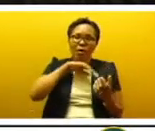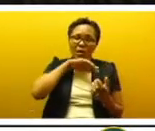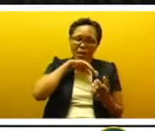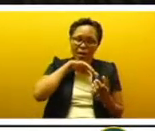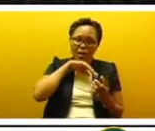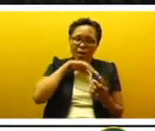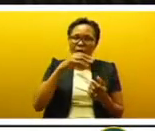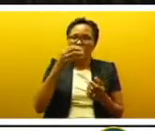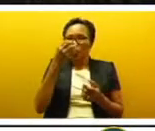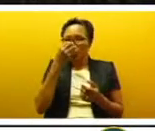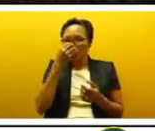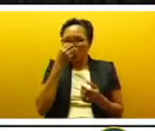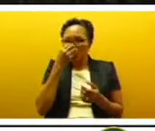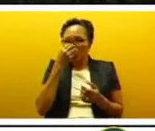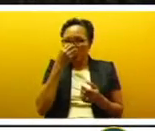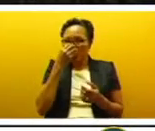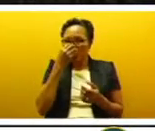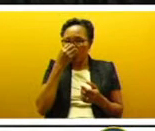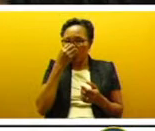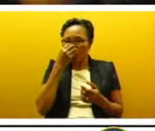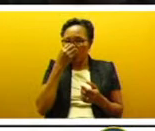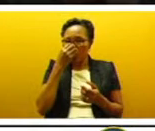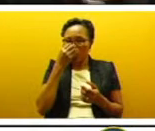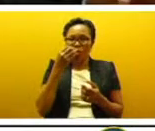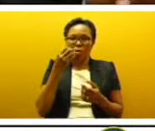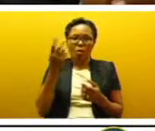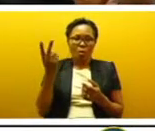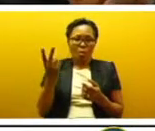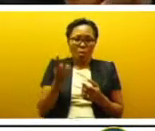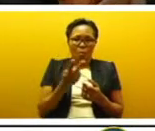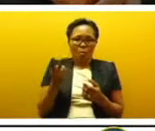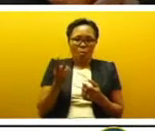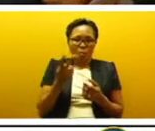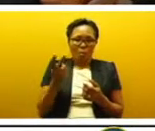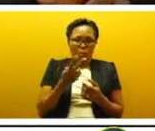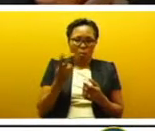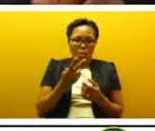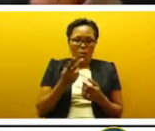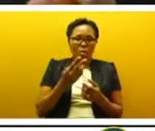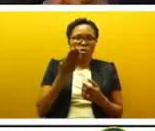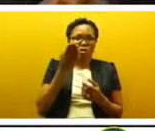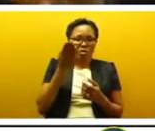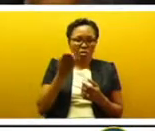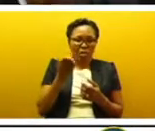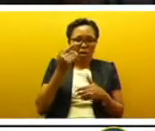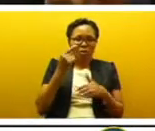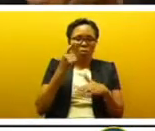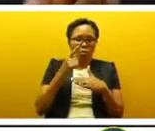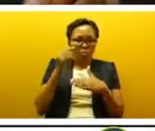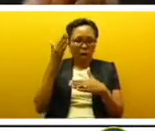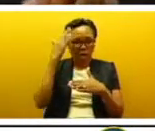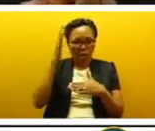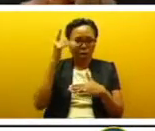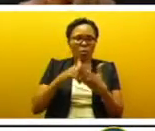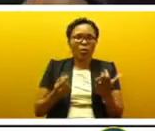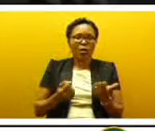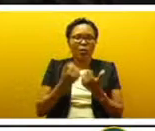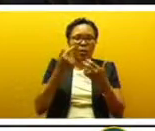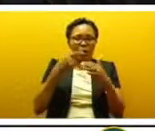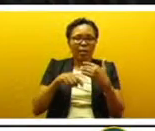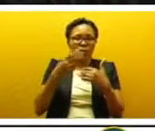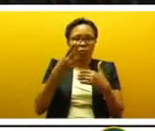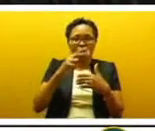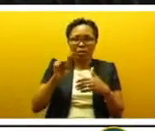William Ruto were at the heart of what happened in the year 2007. But that is not the more important point.